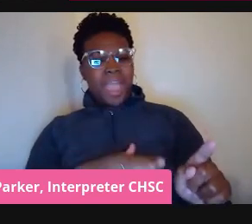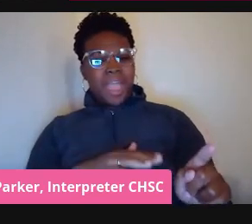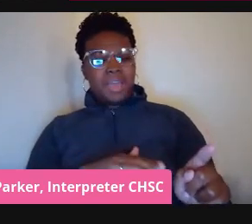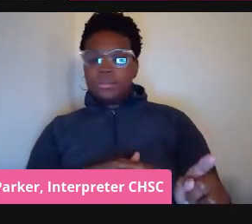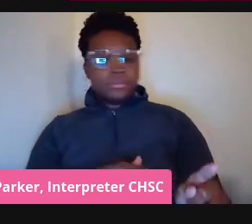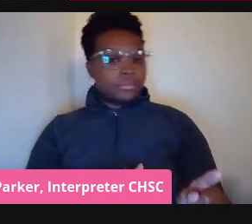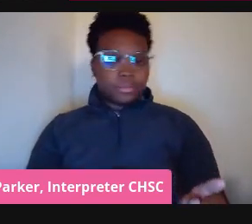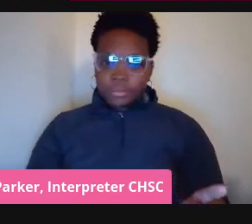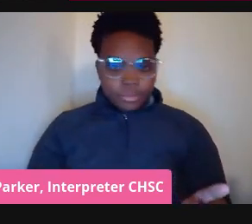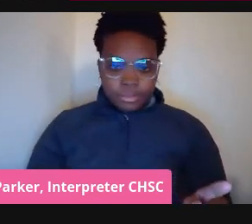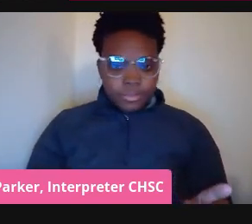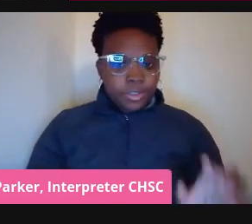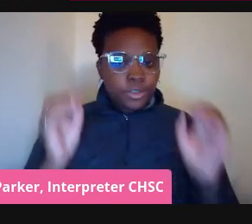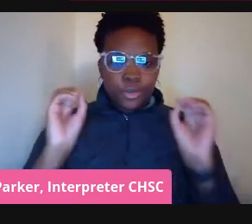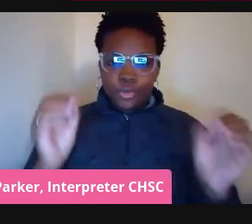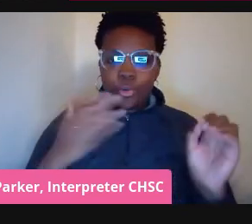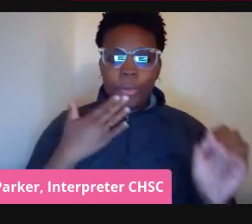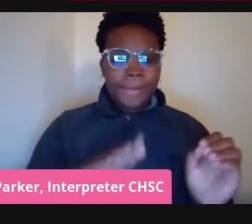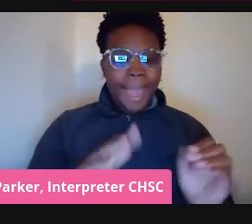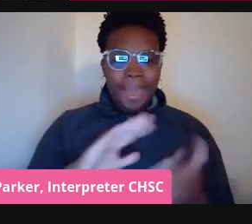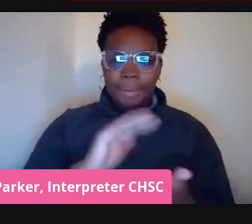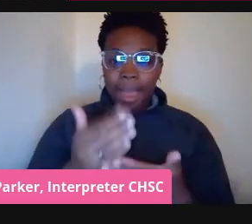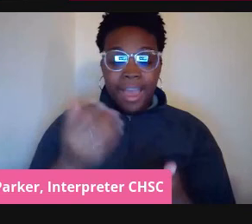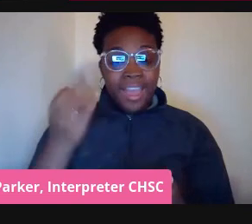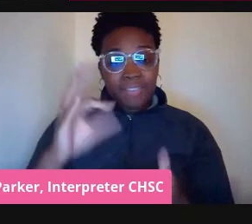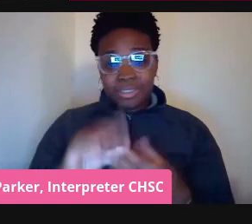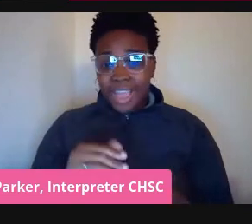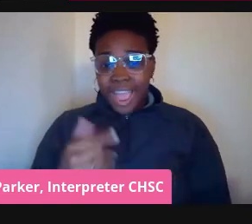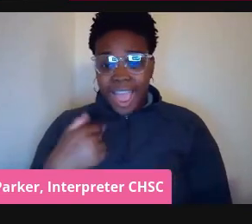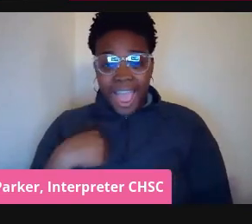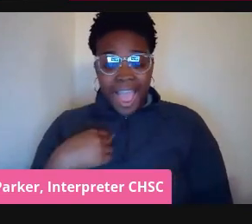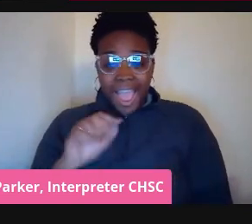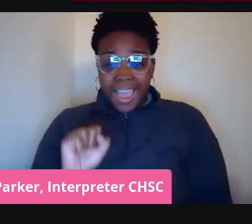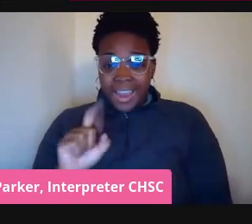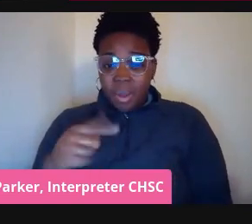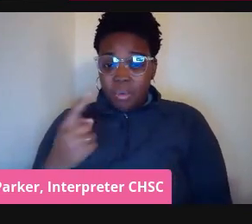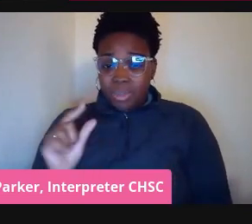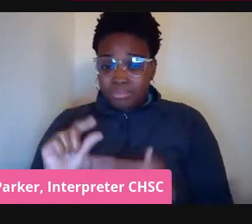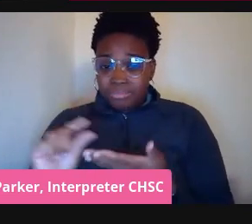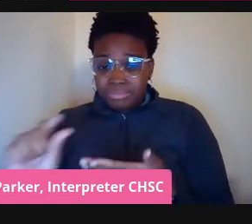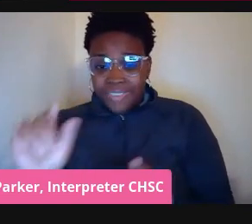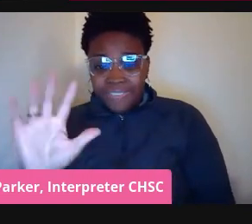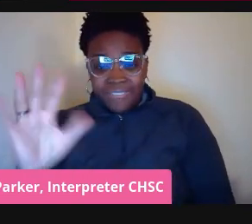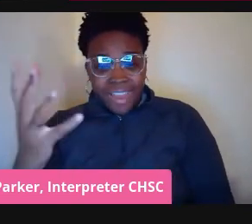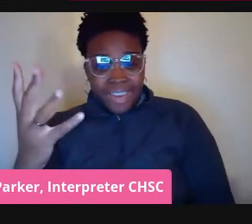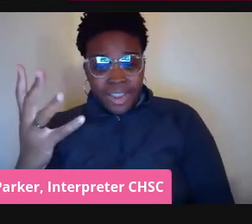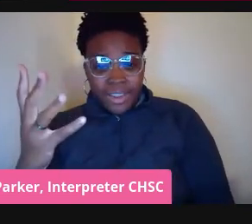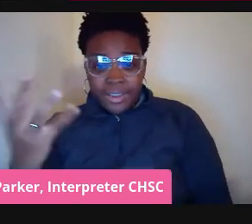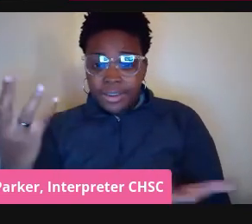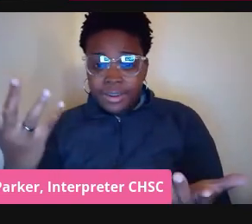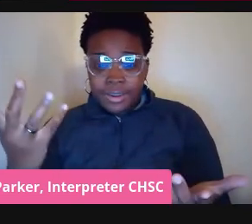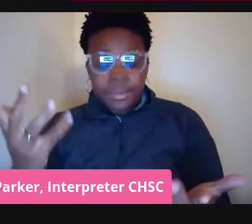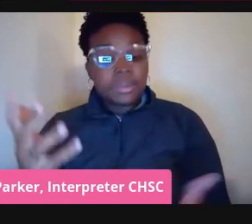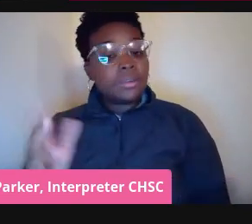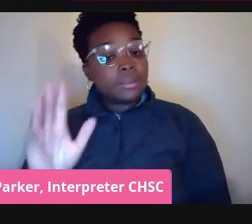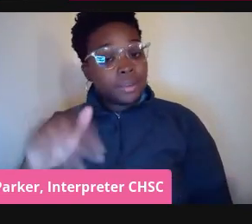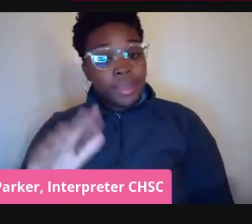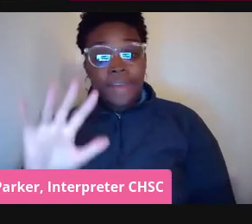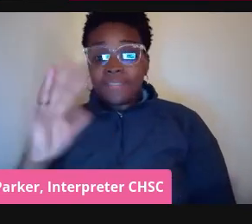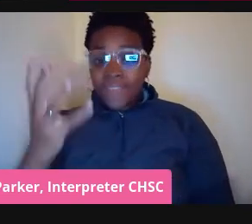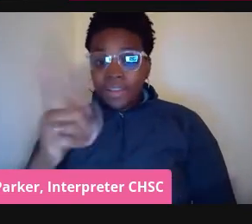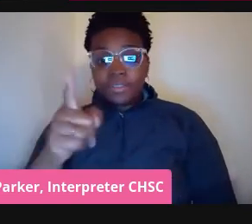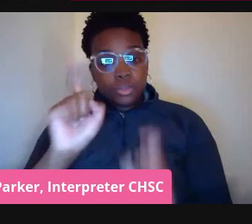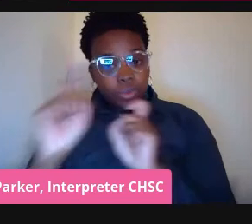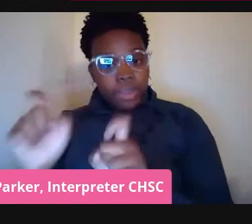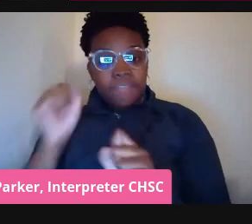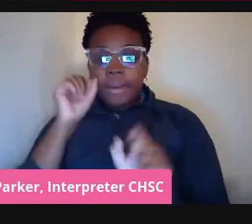There's no bad amounts here. If you're like, hey, I can only give $5. Listen, you've given $5 towards an amazing